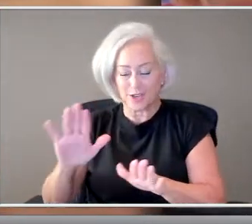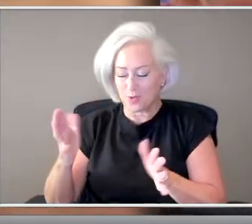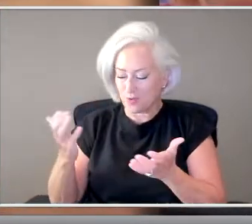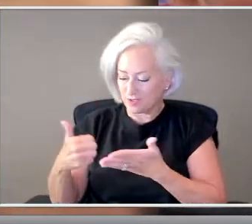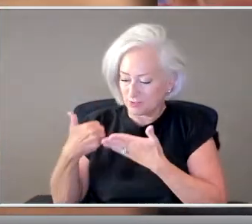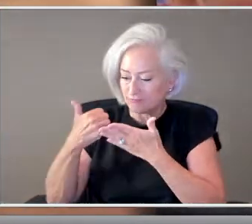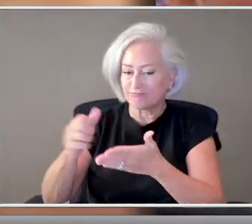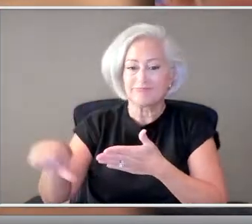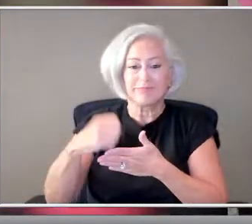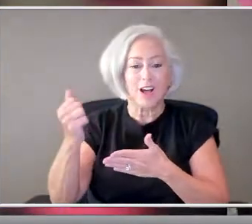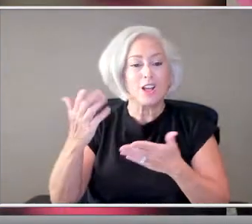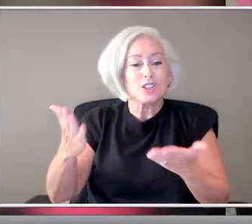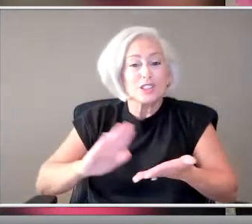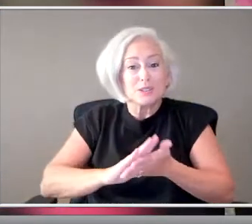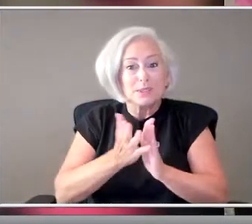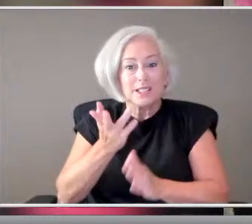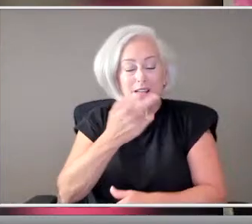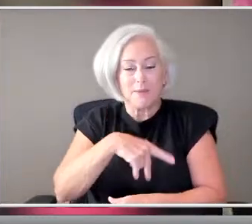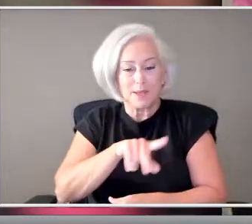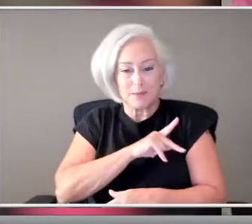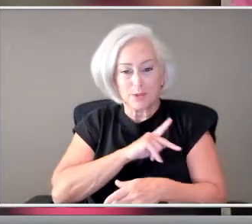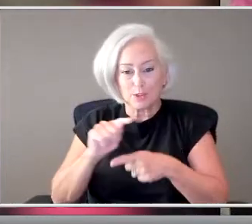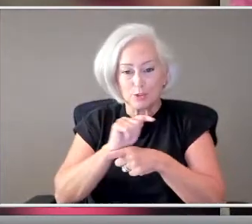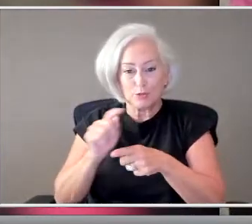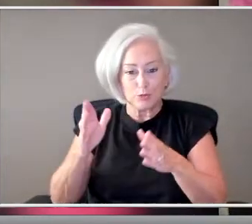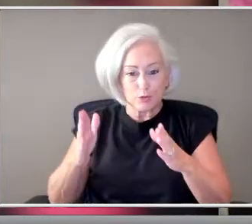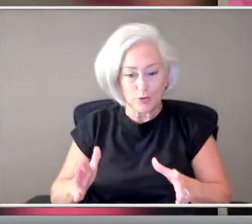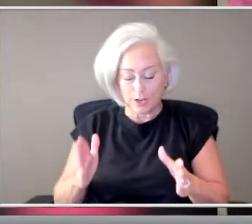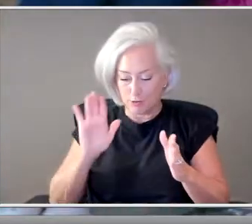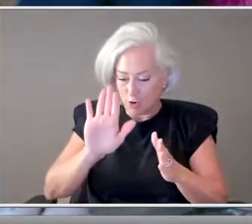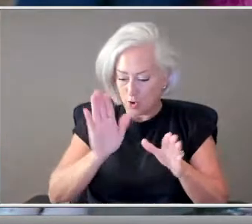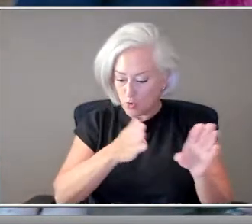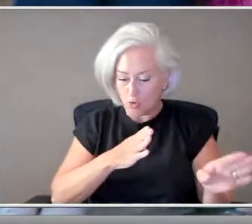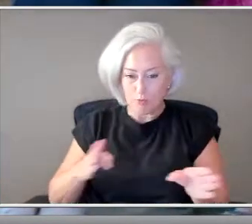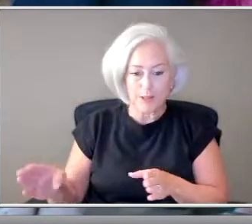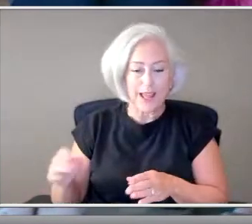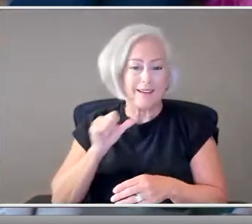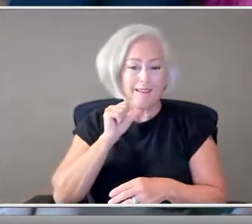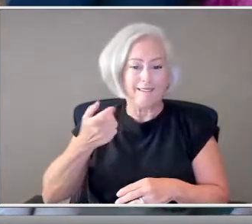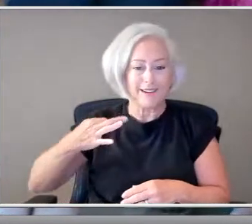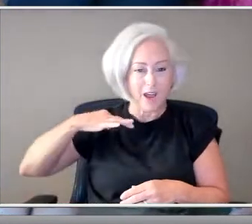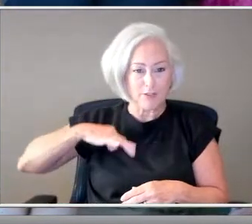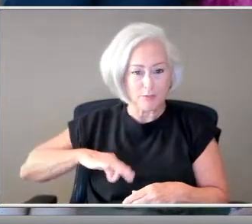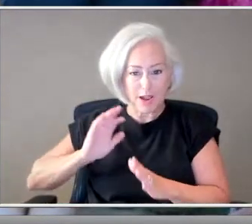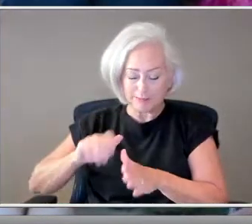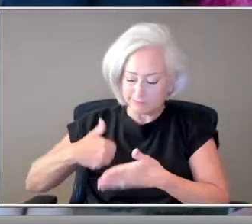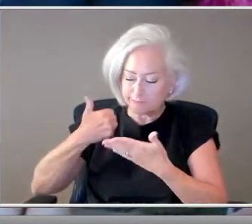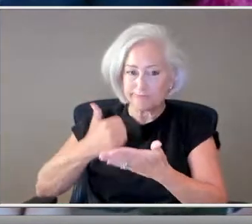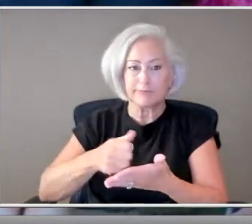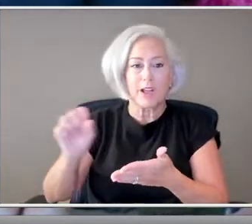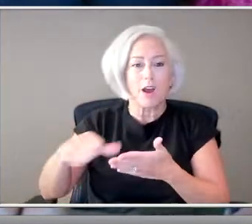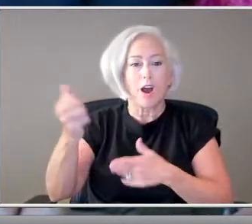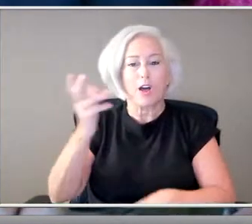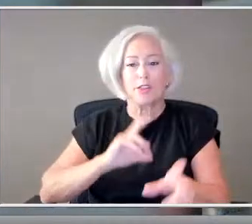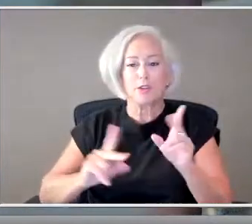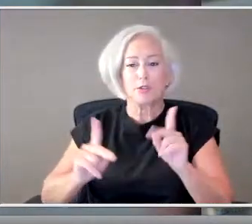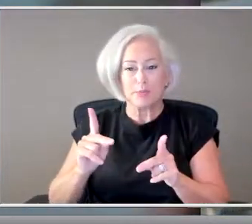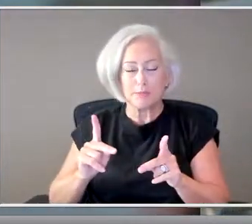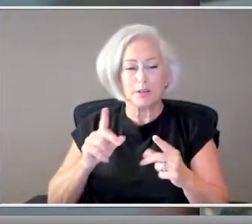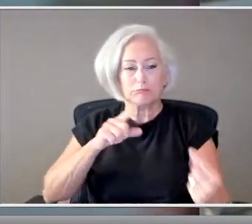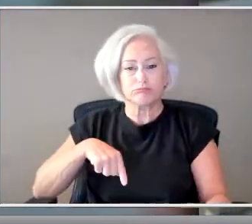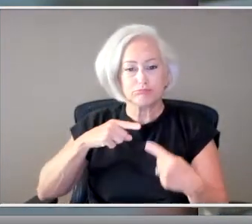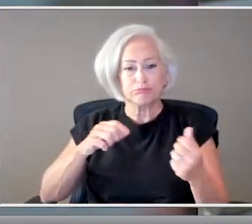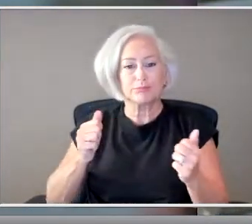certified to be a personal trainer and has plans to start a not-for-profit to help others battling breast cancer through fitness.